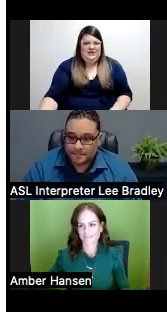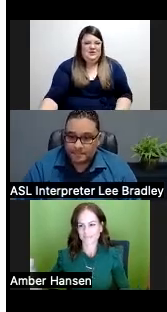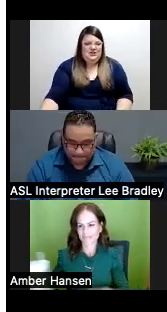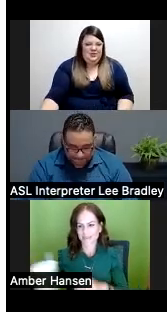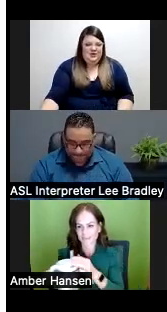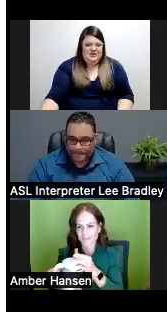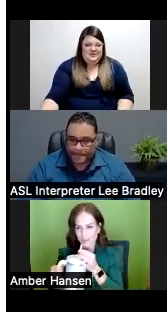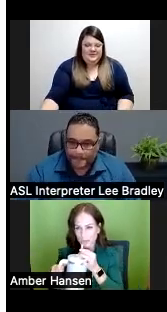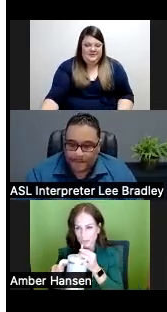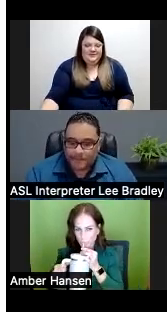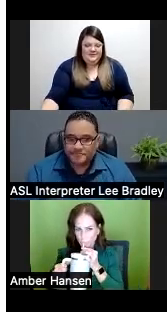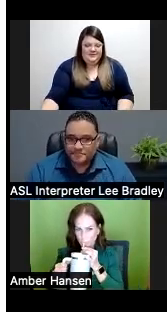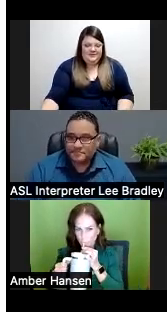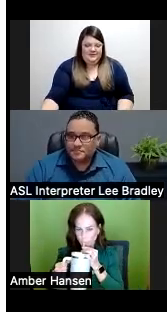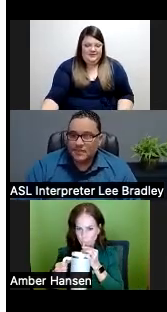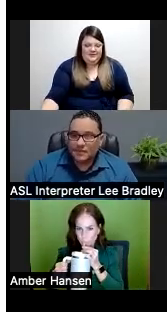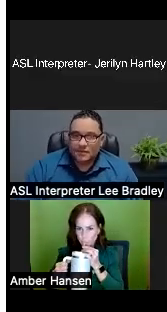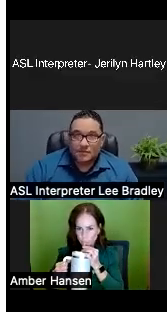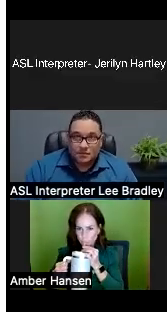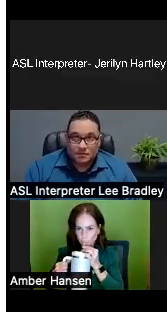We'll go ahead and switch interpreters.